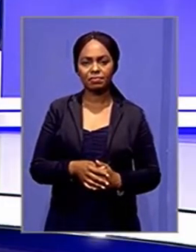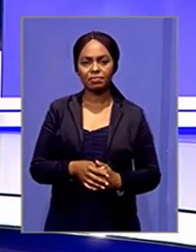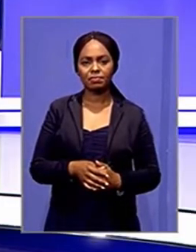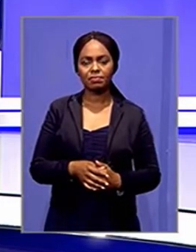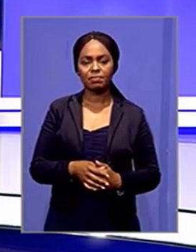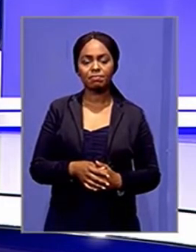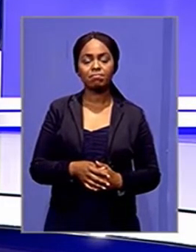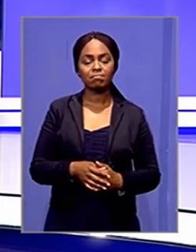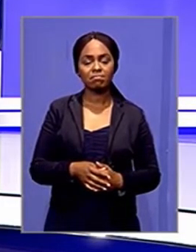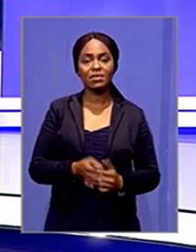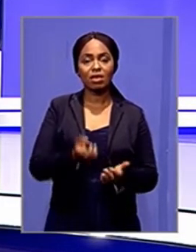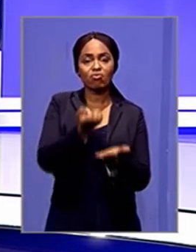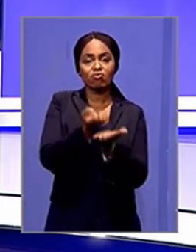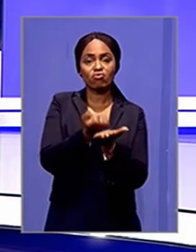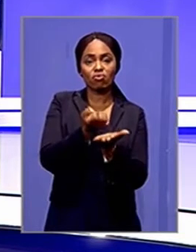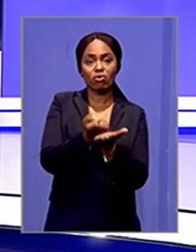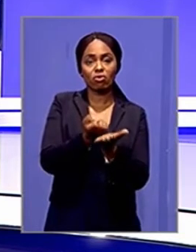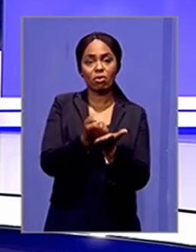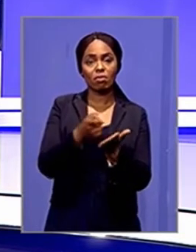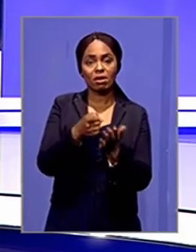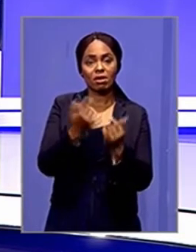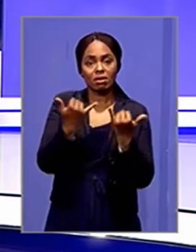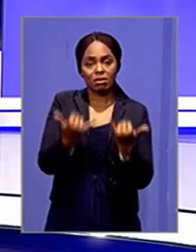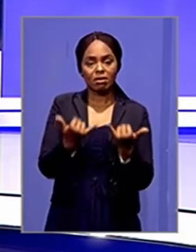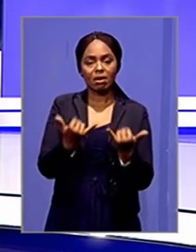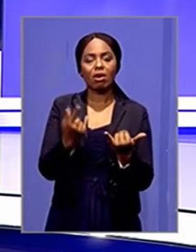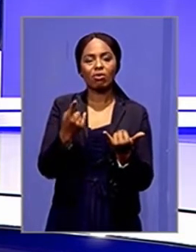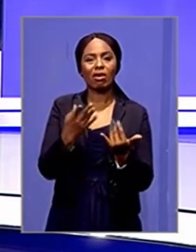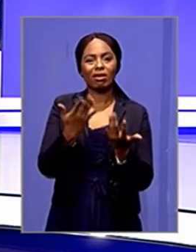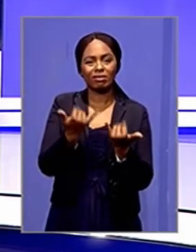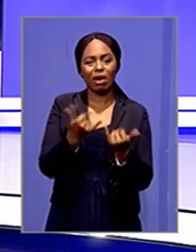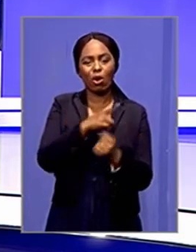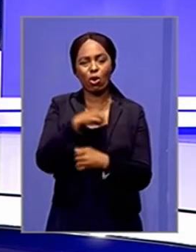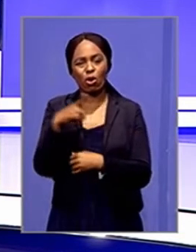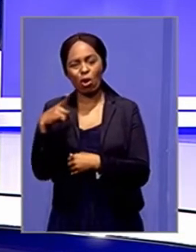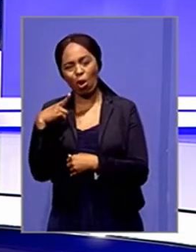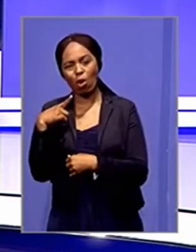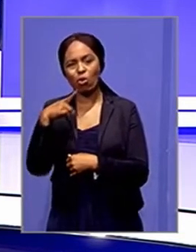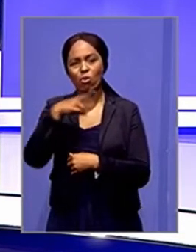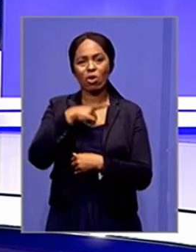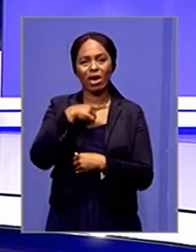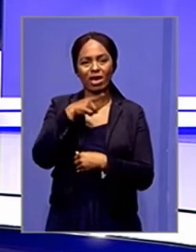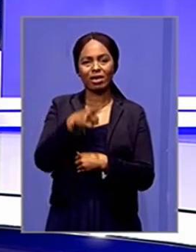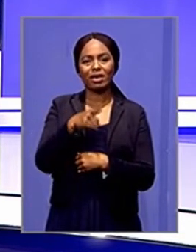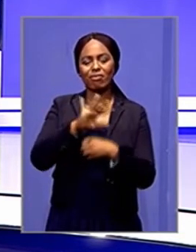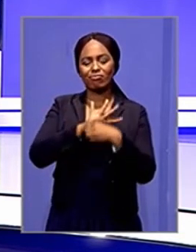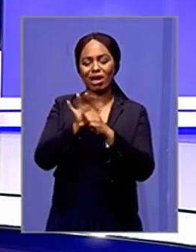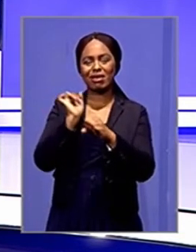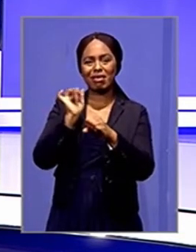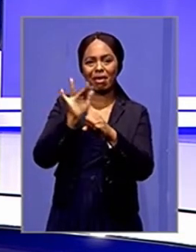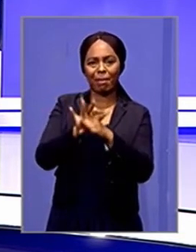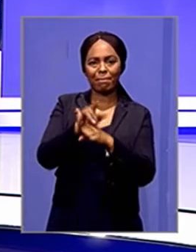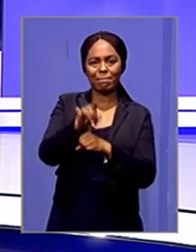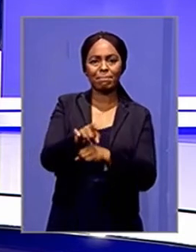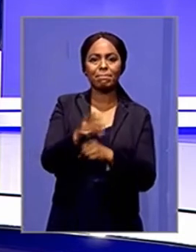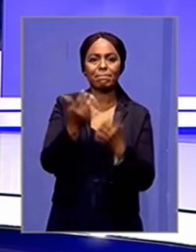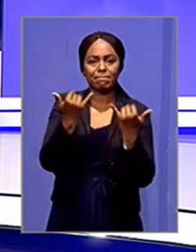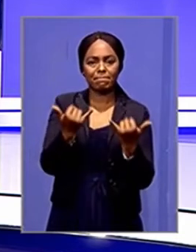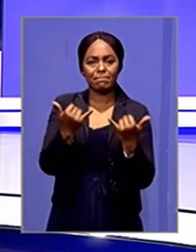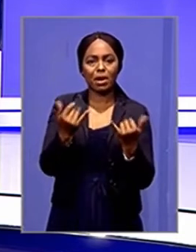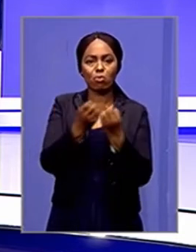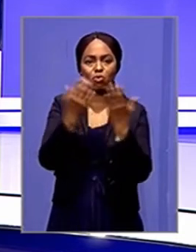Ho sa le jwalo letona le re moruo wa naha o tlong ka nako ho ka boela o tsitsa monongwaha tlhokeho e matla e tswang